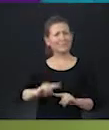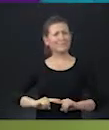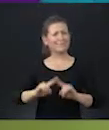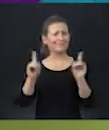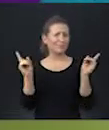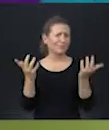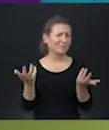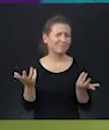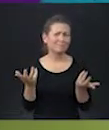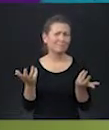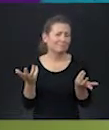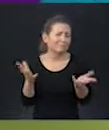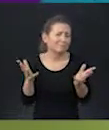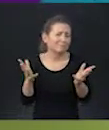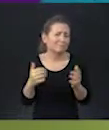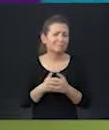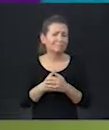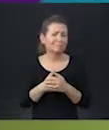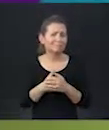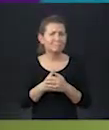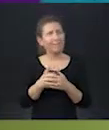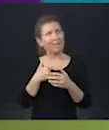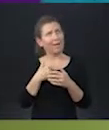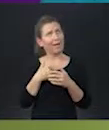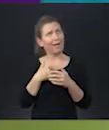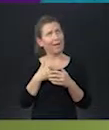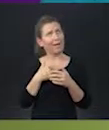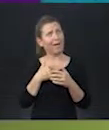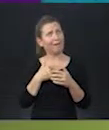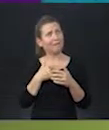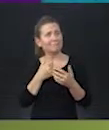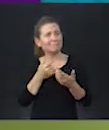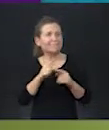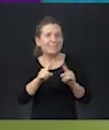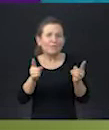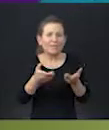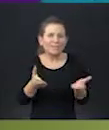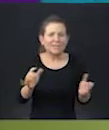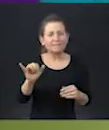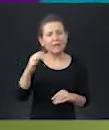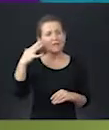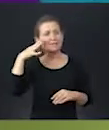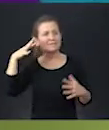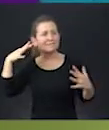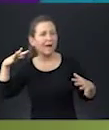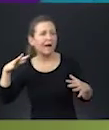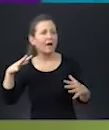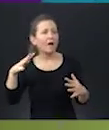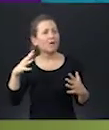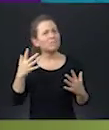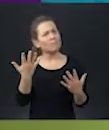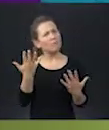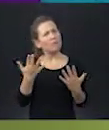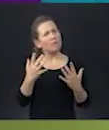and I act differently to different things, like sounds,